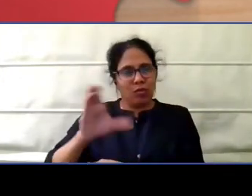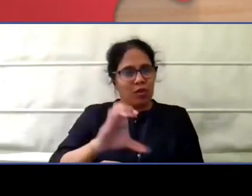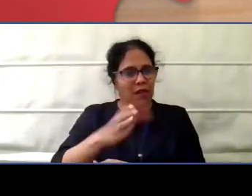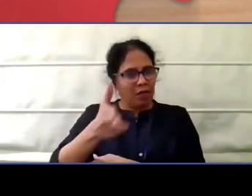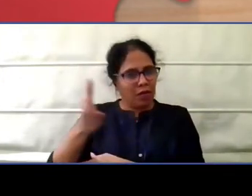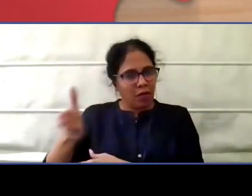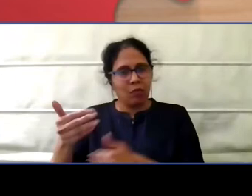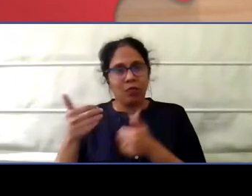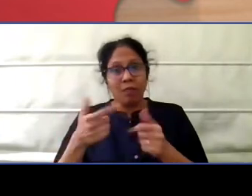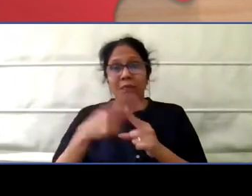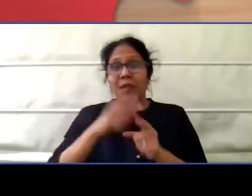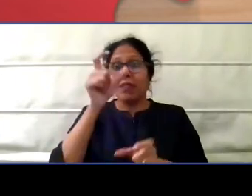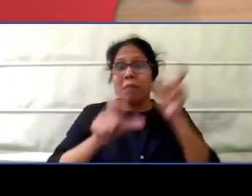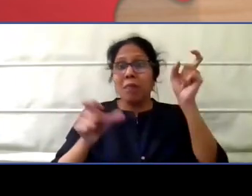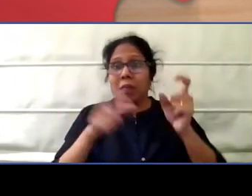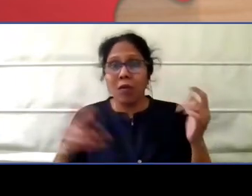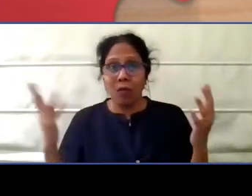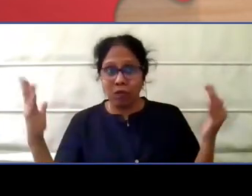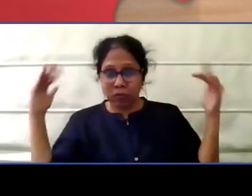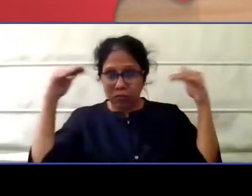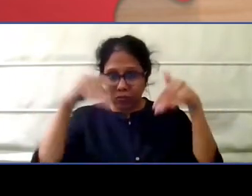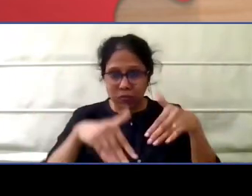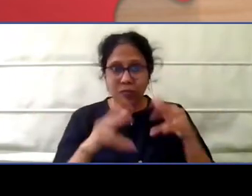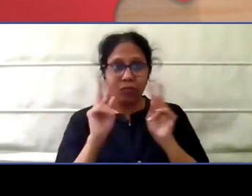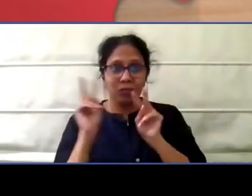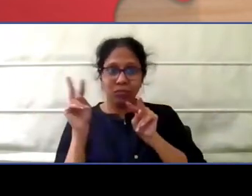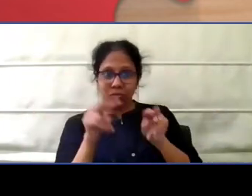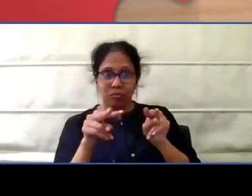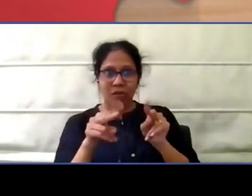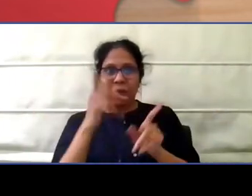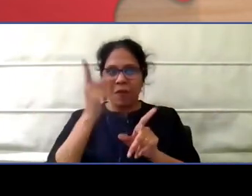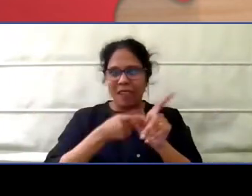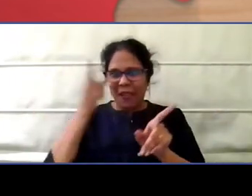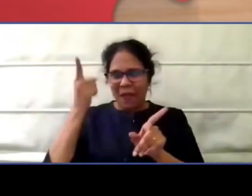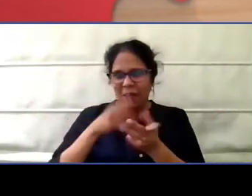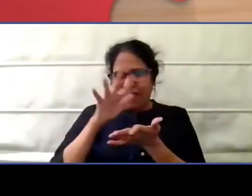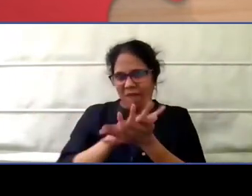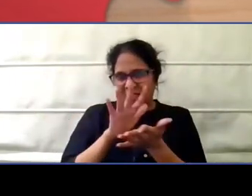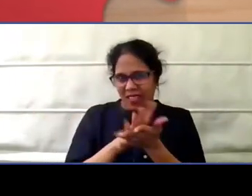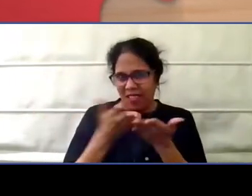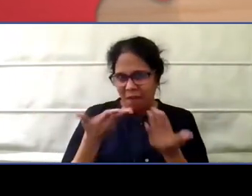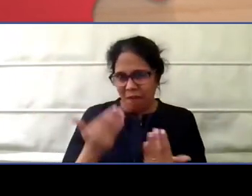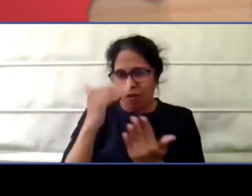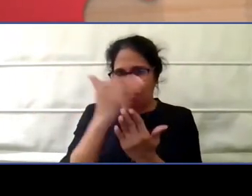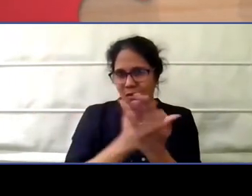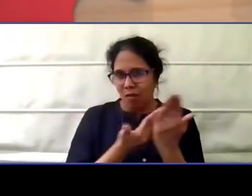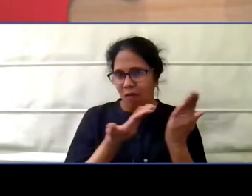who are attending, you know, this annual event, annual